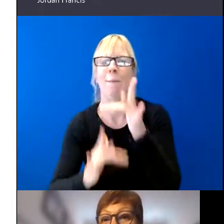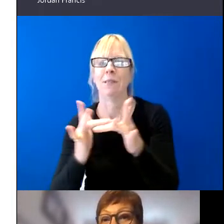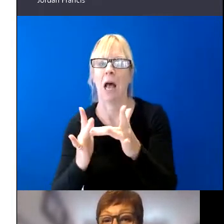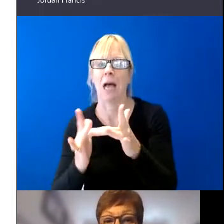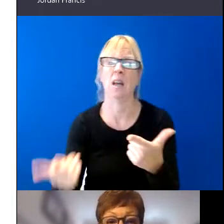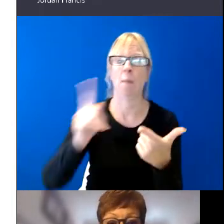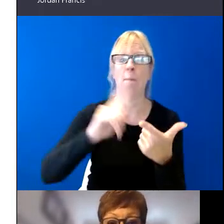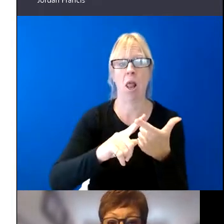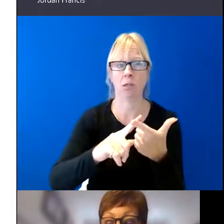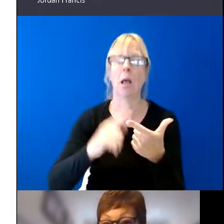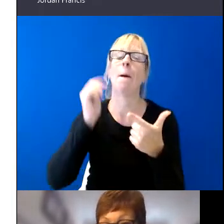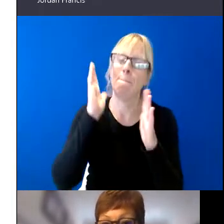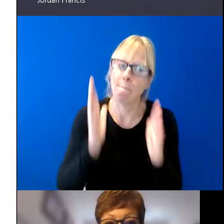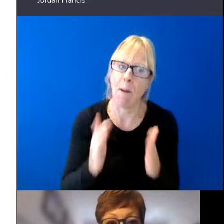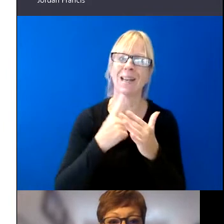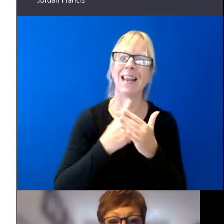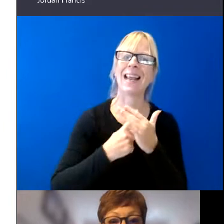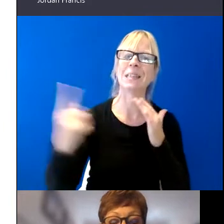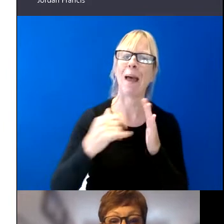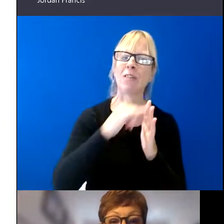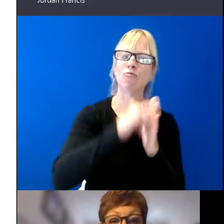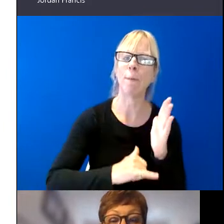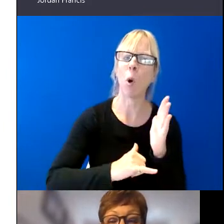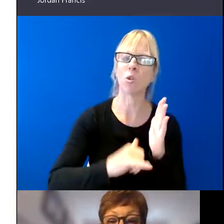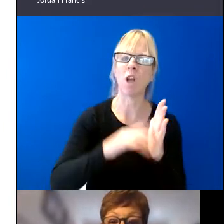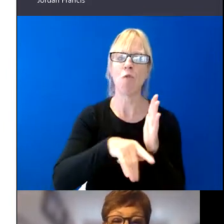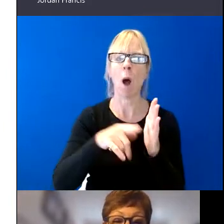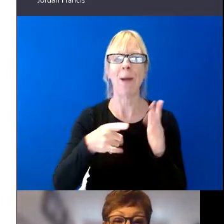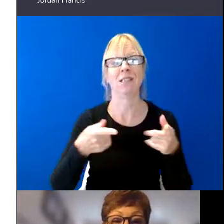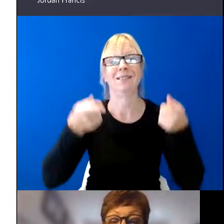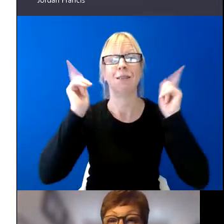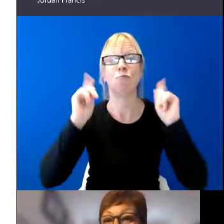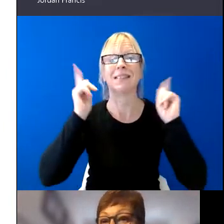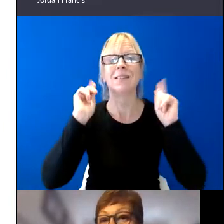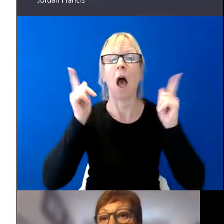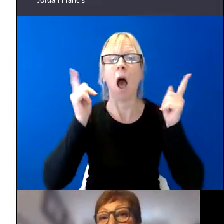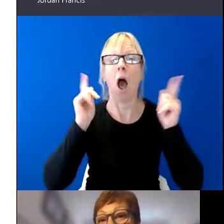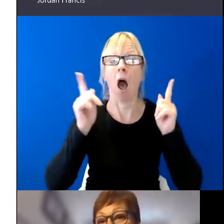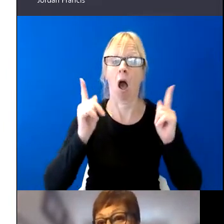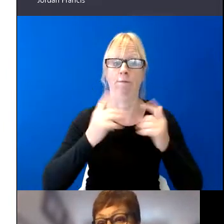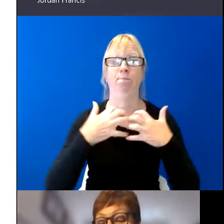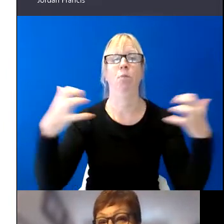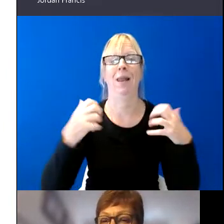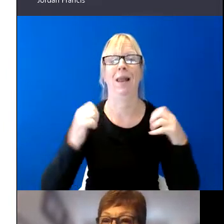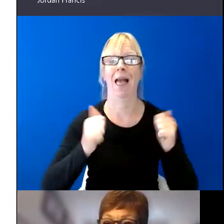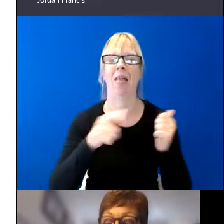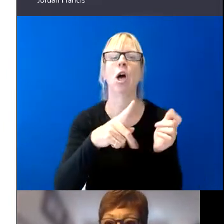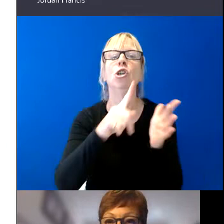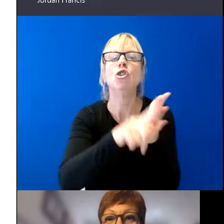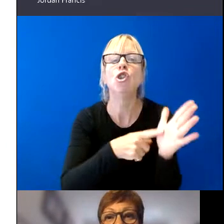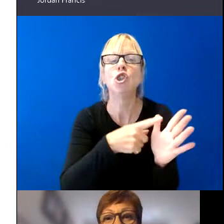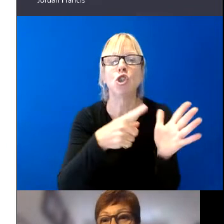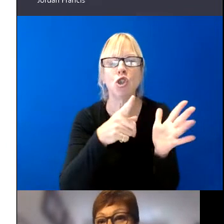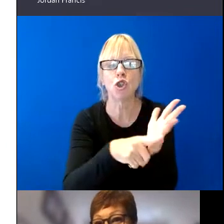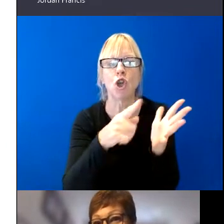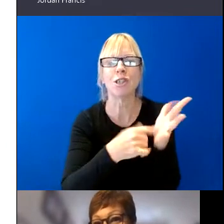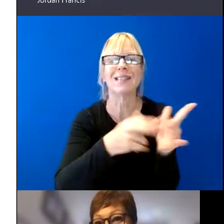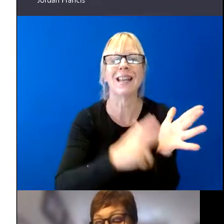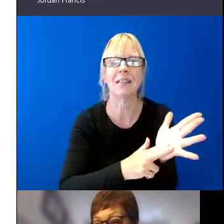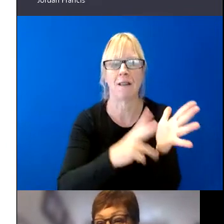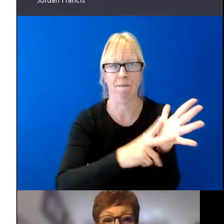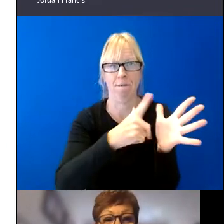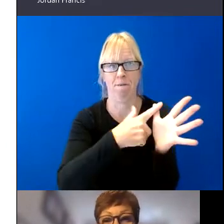publish an independent report of the Director of Public Health, so Dr. Justin Varney, and he produces an independent report each year on a particular